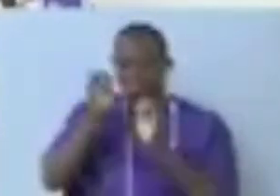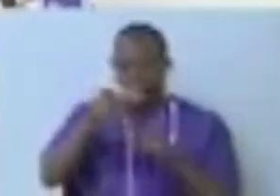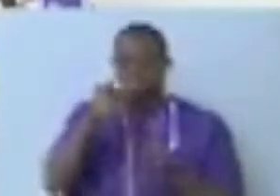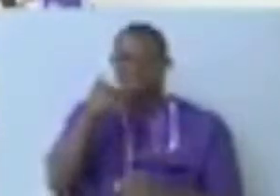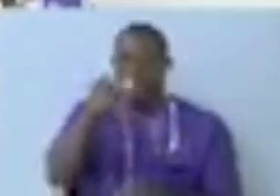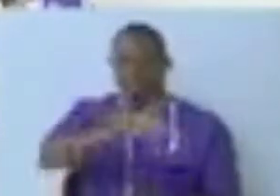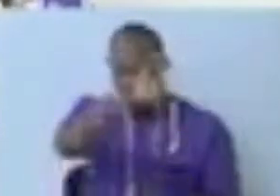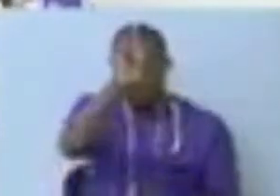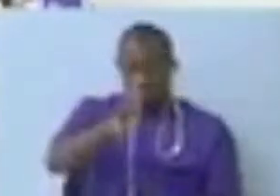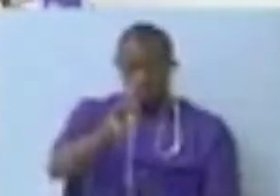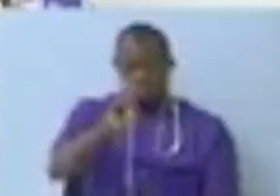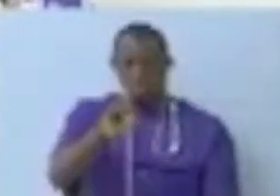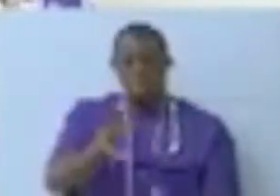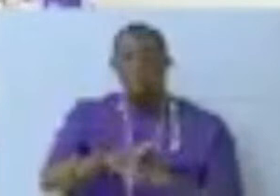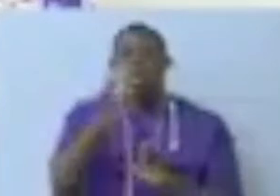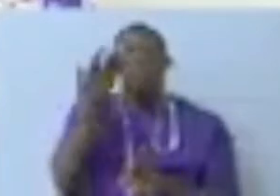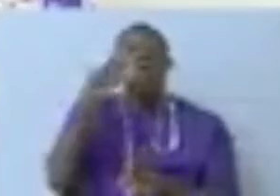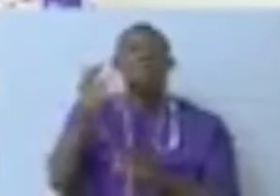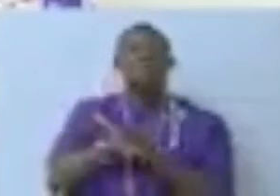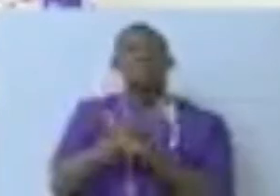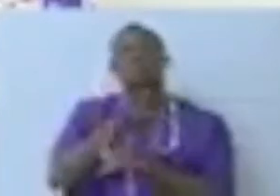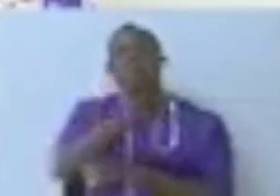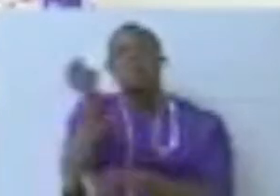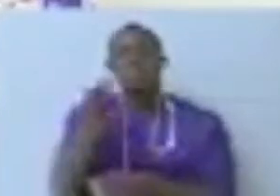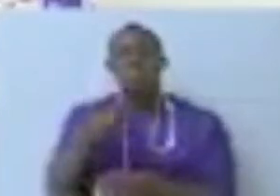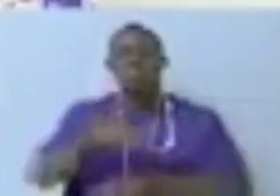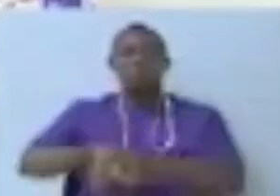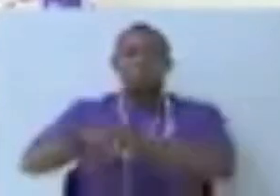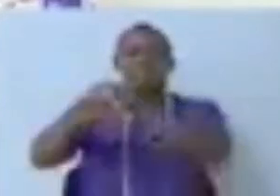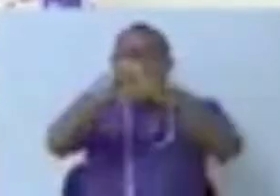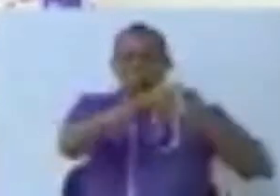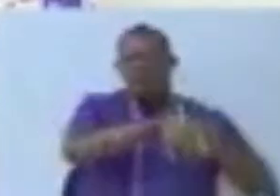When were they brought to the NIA?